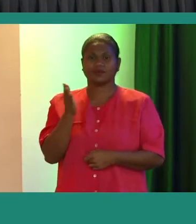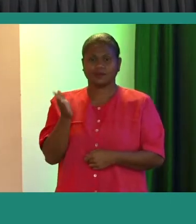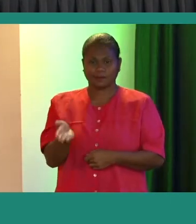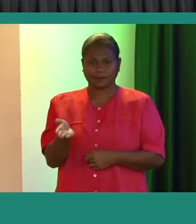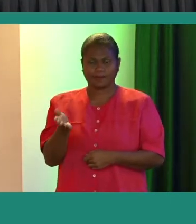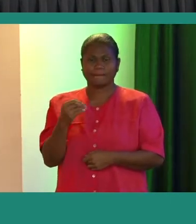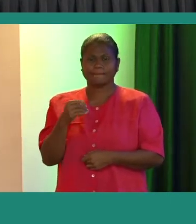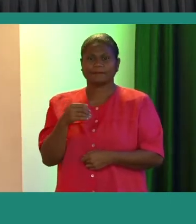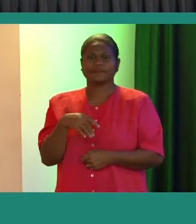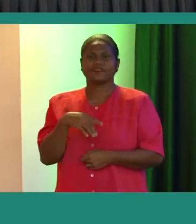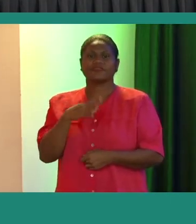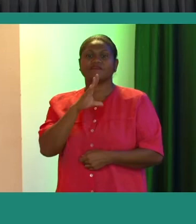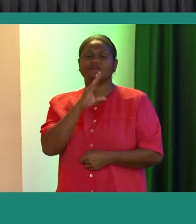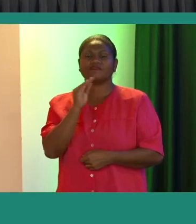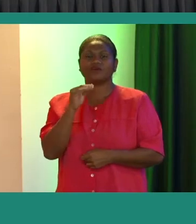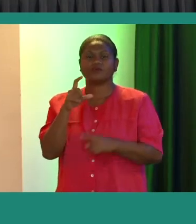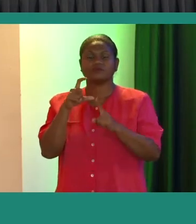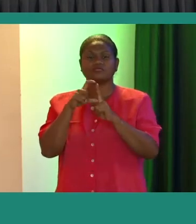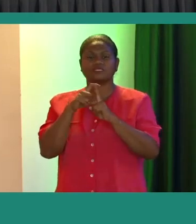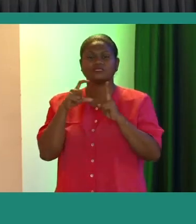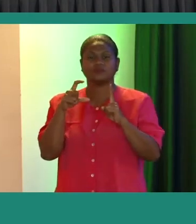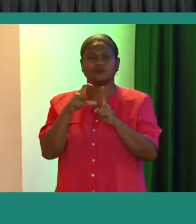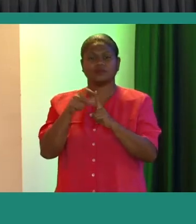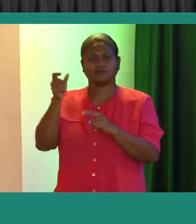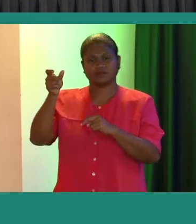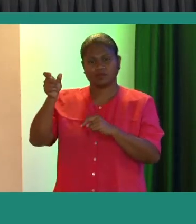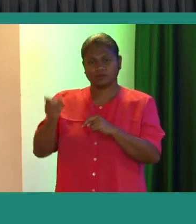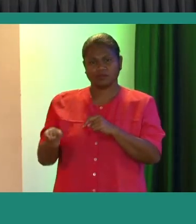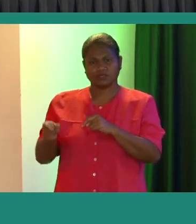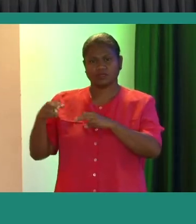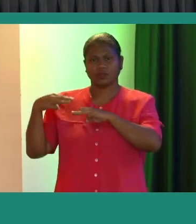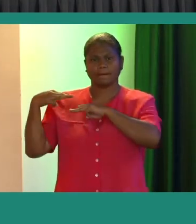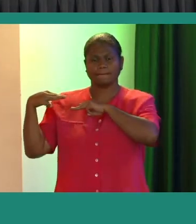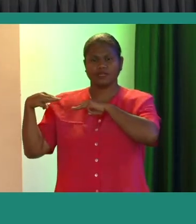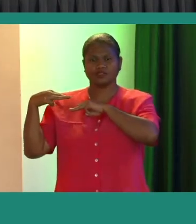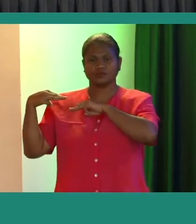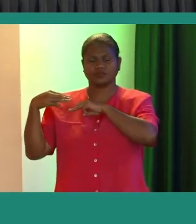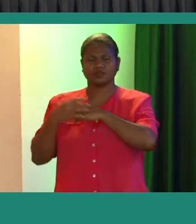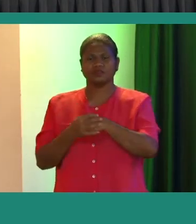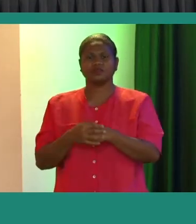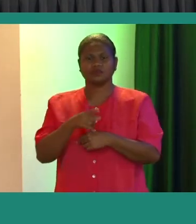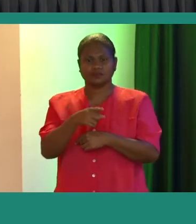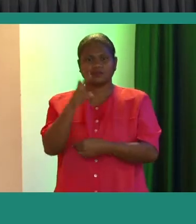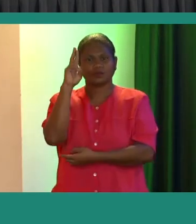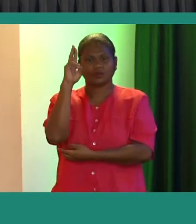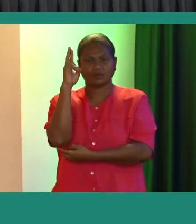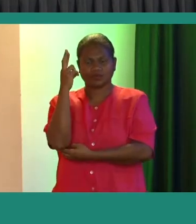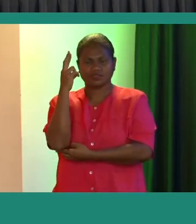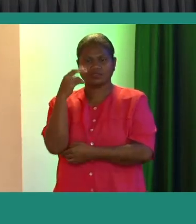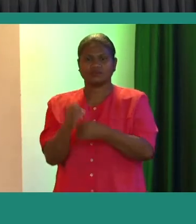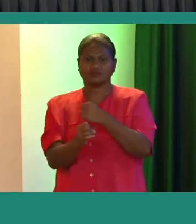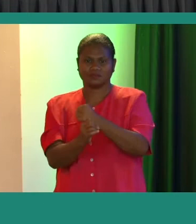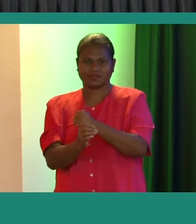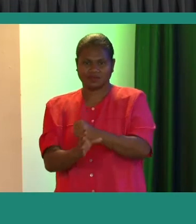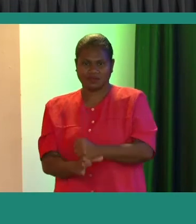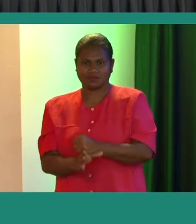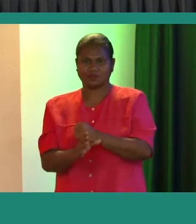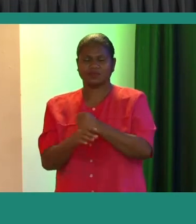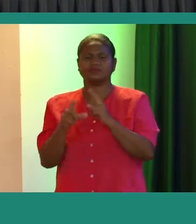the Department of Personal Management, representing the public sector and speaking